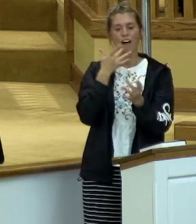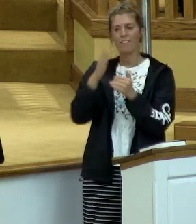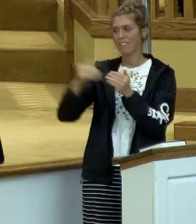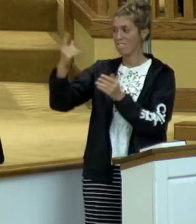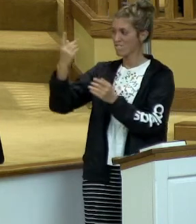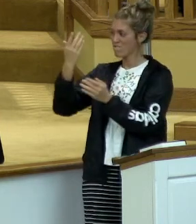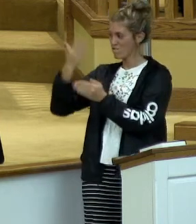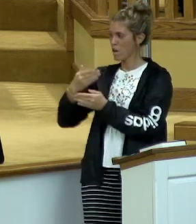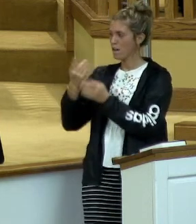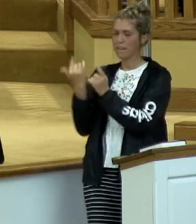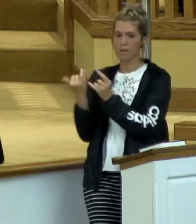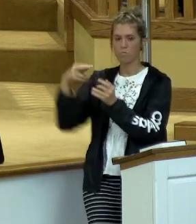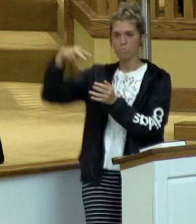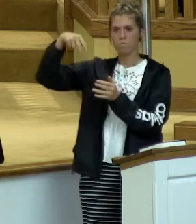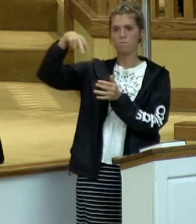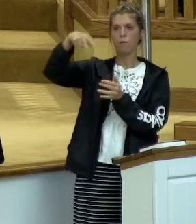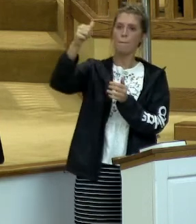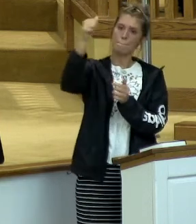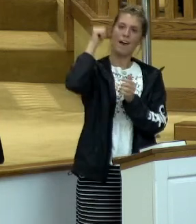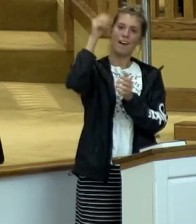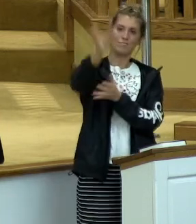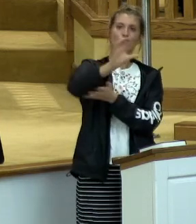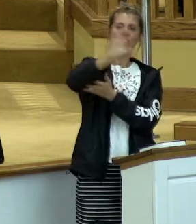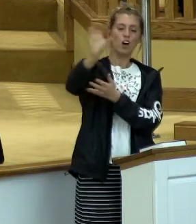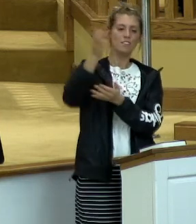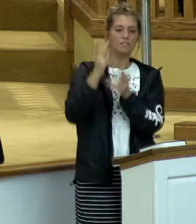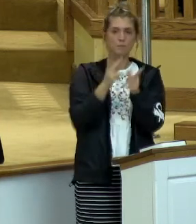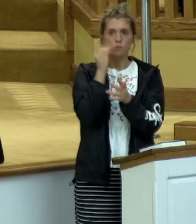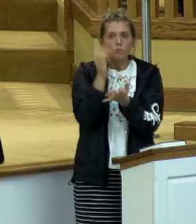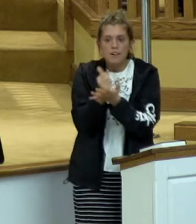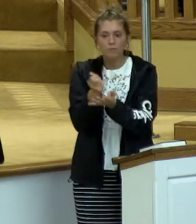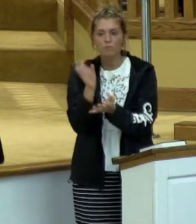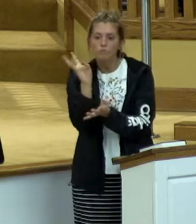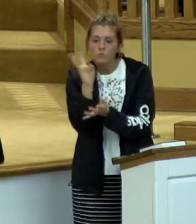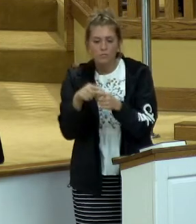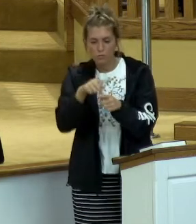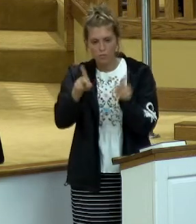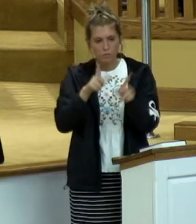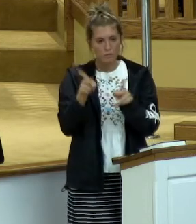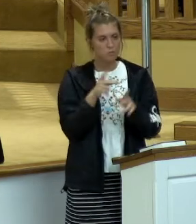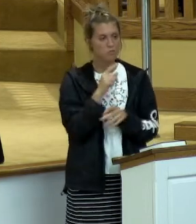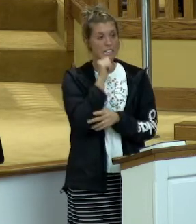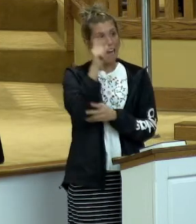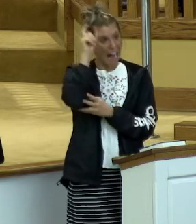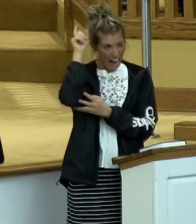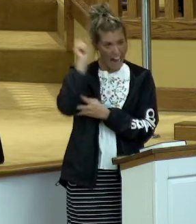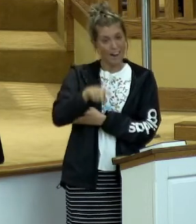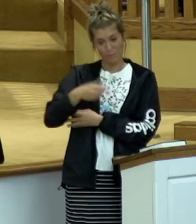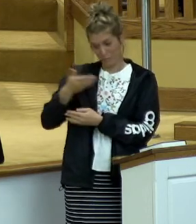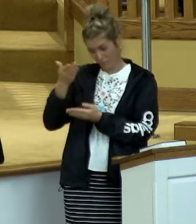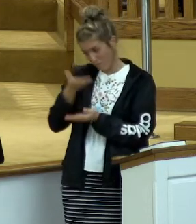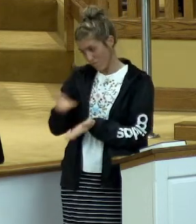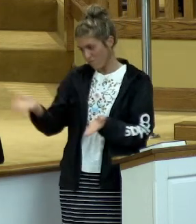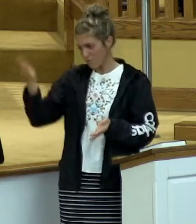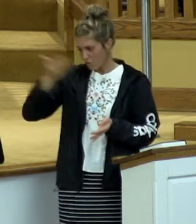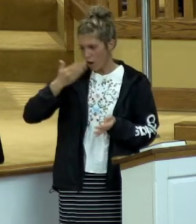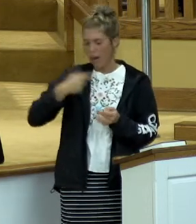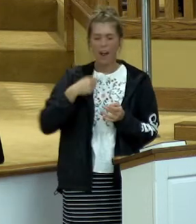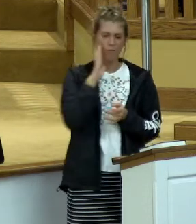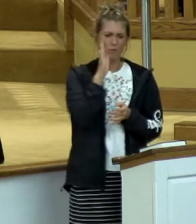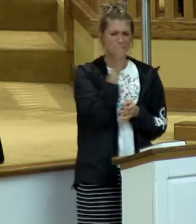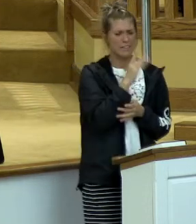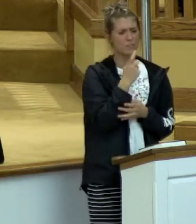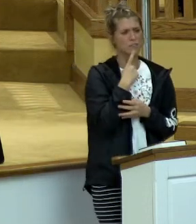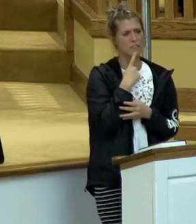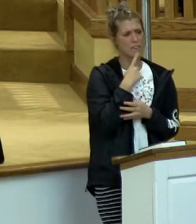to the front, they get up and walk to the back to the cross, and there's altar workers there leading to Christ. It doesn't have to be here in the front. And I would